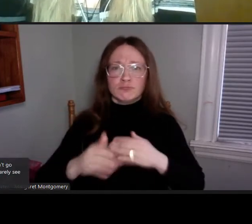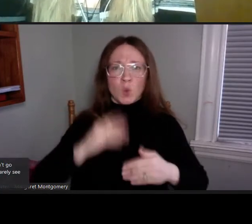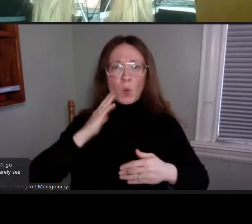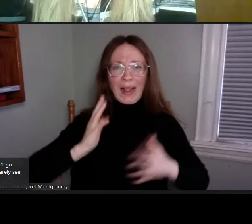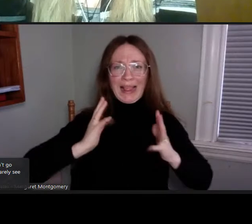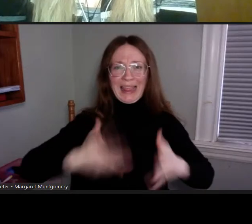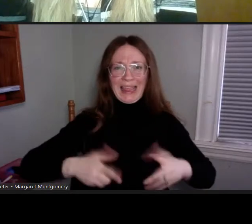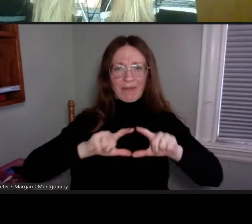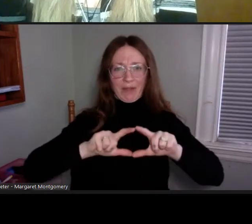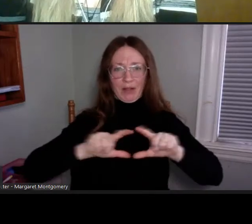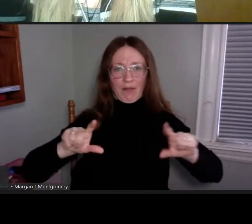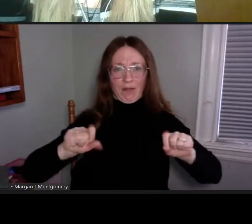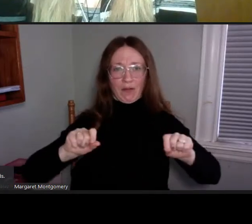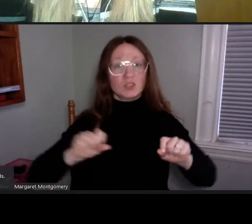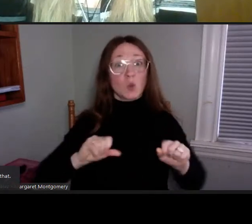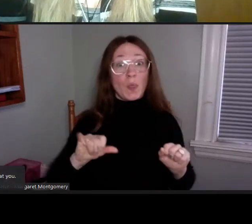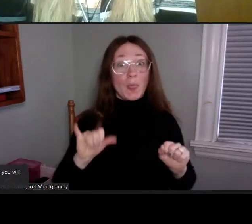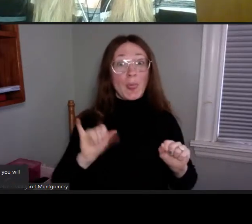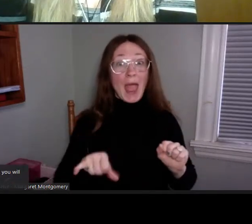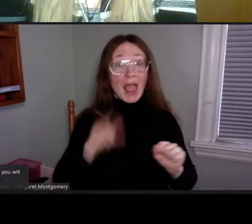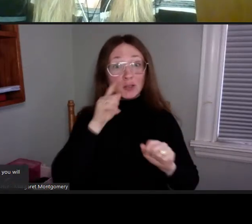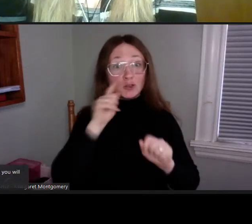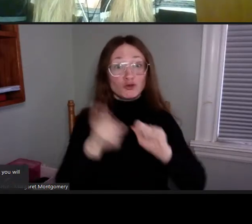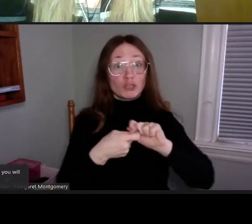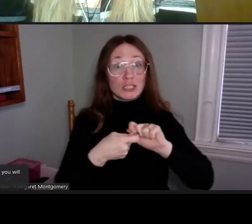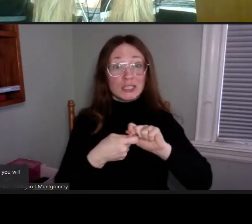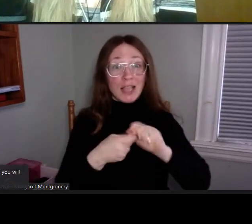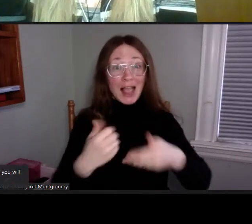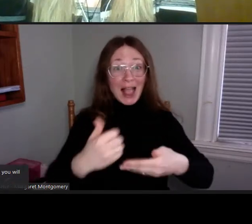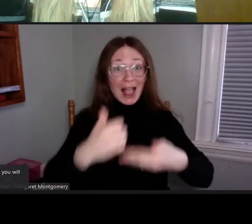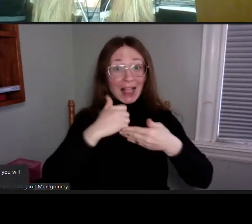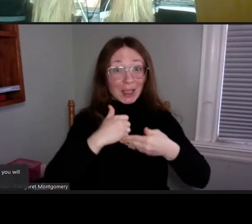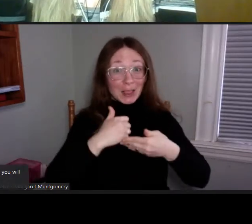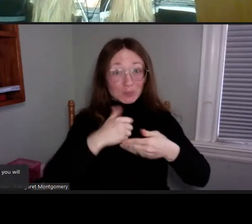So you have those little methods that you will do type of thing. So